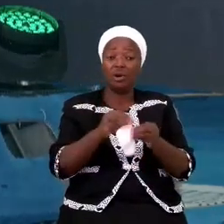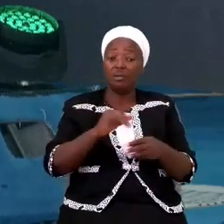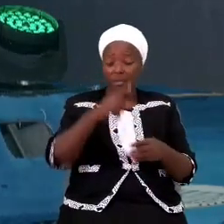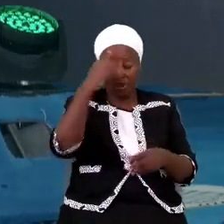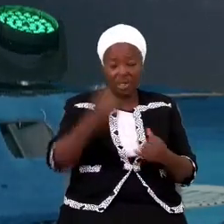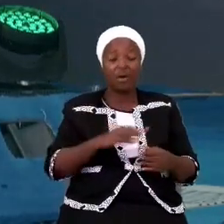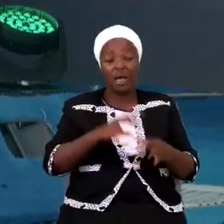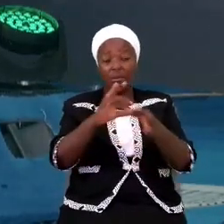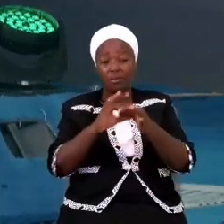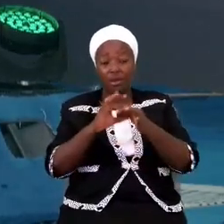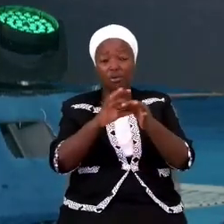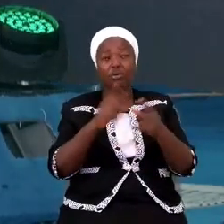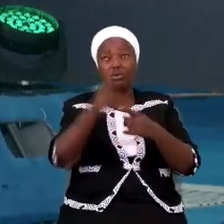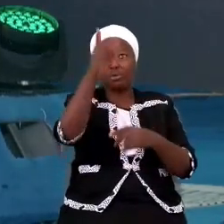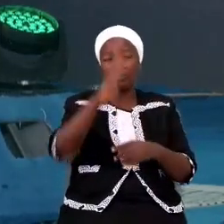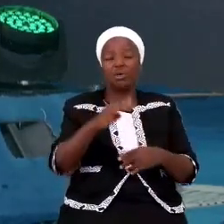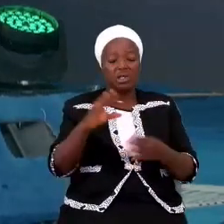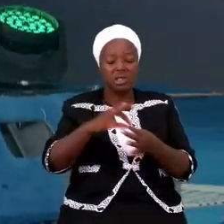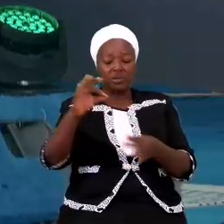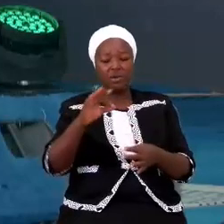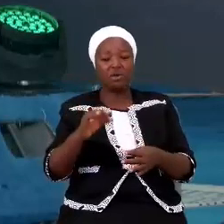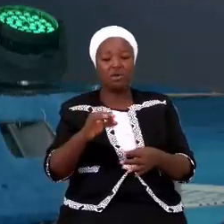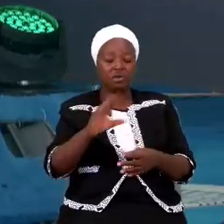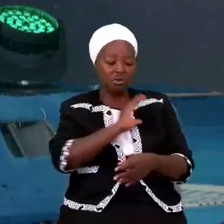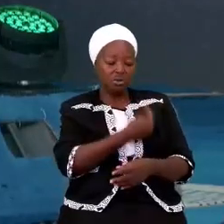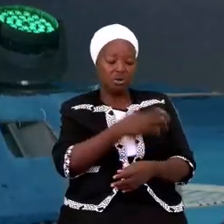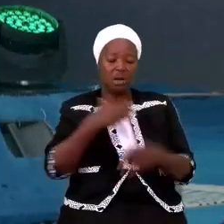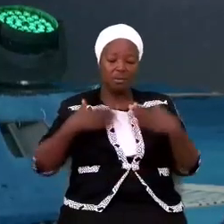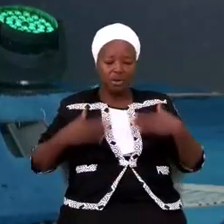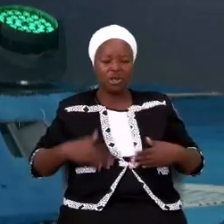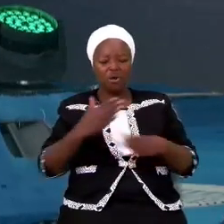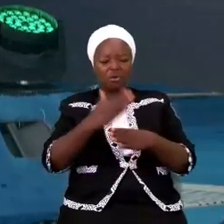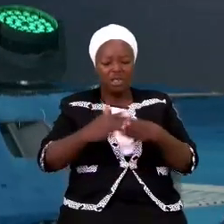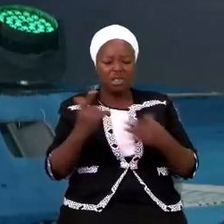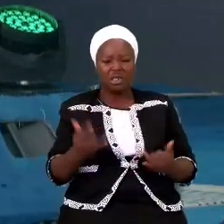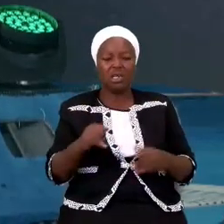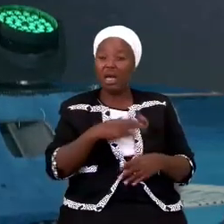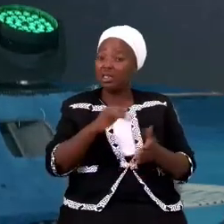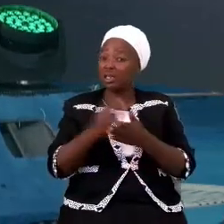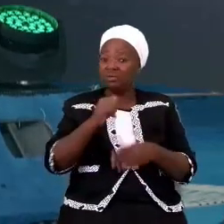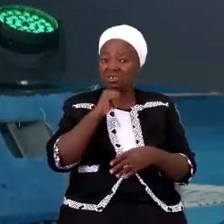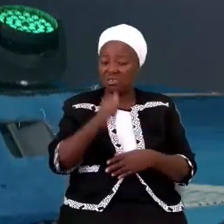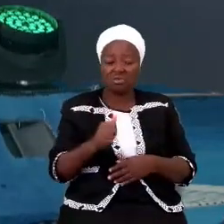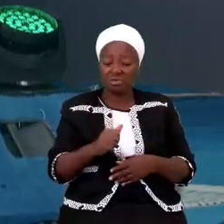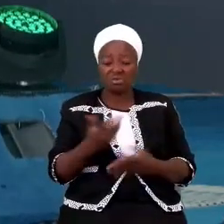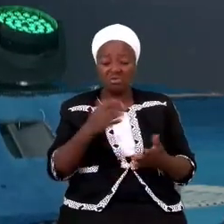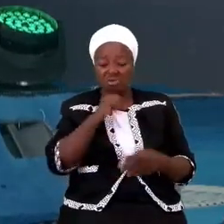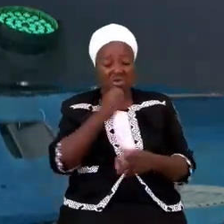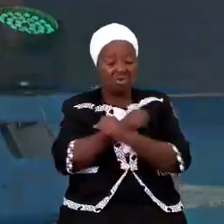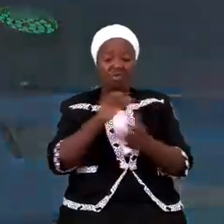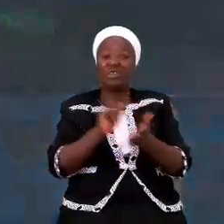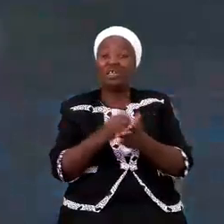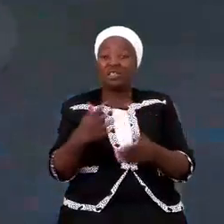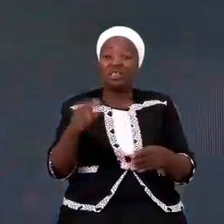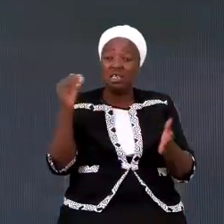not attract me. There is no magnet in my heart to be magnetized to the world, because now